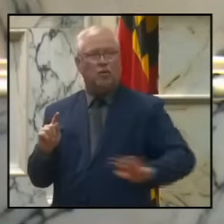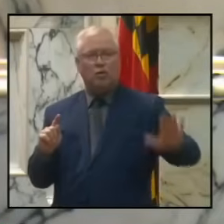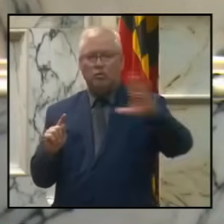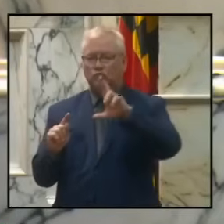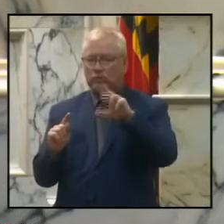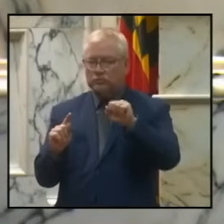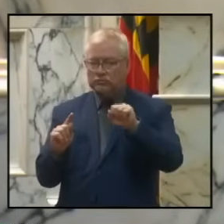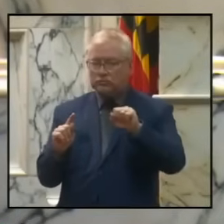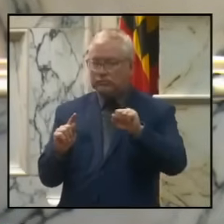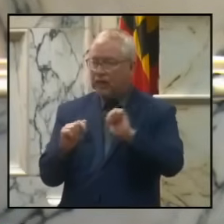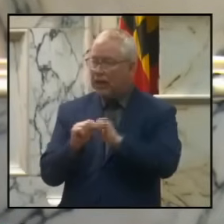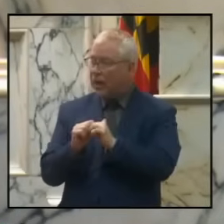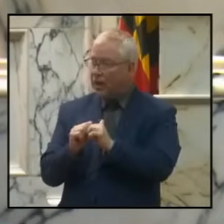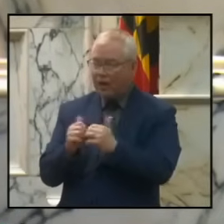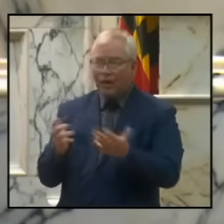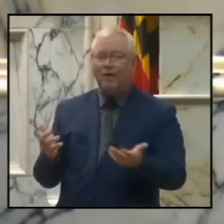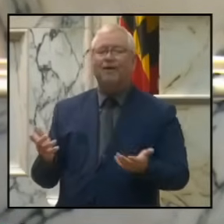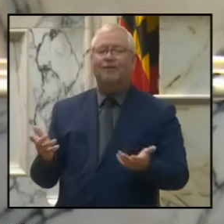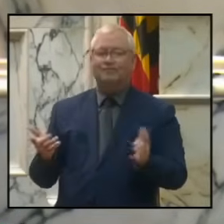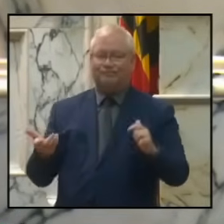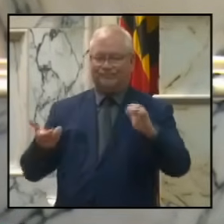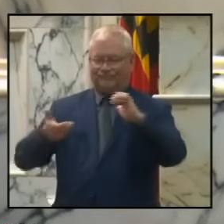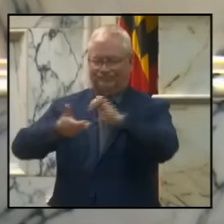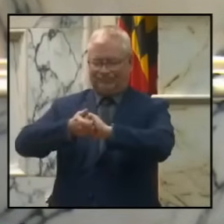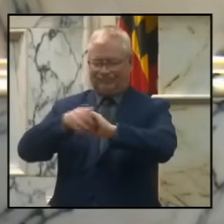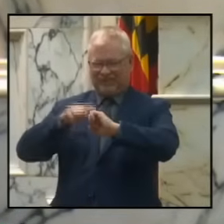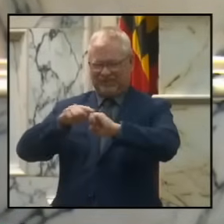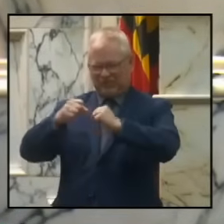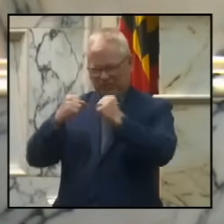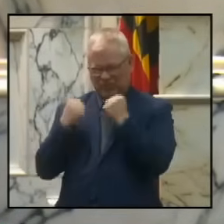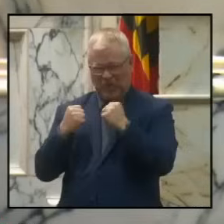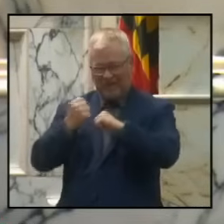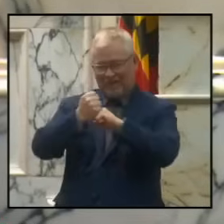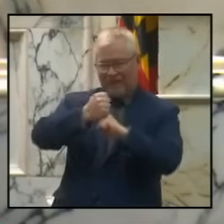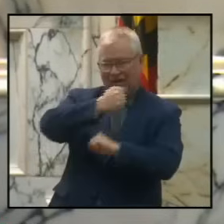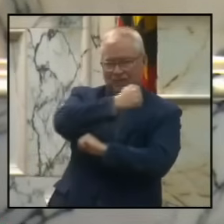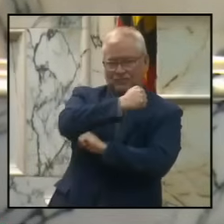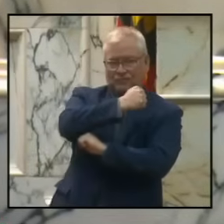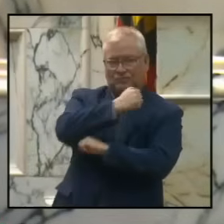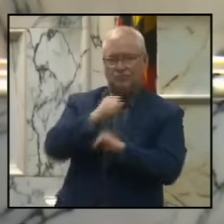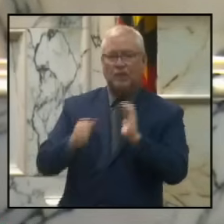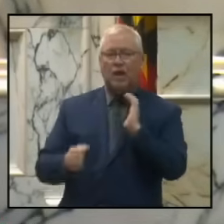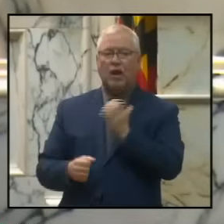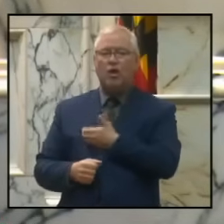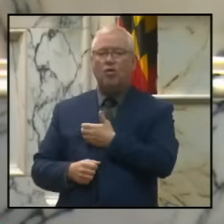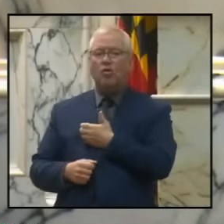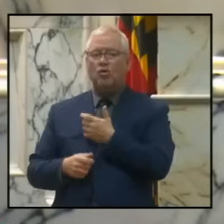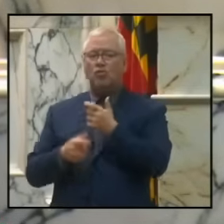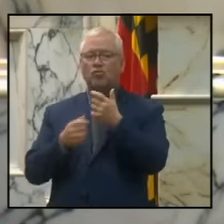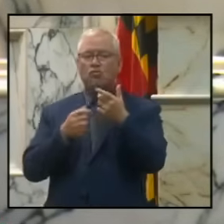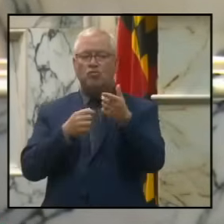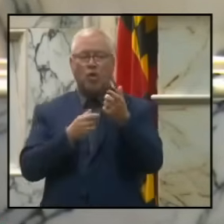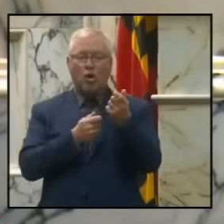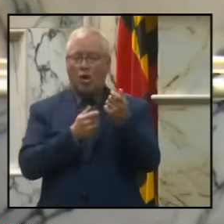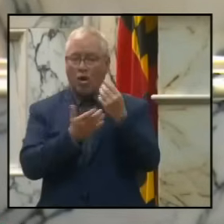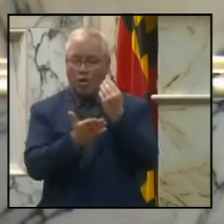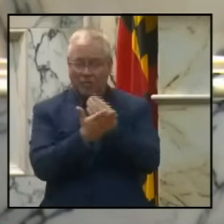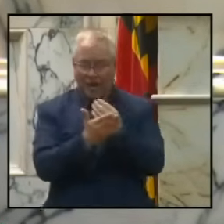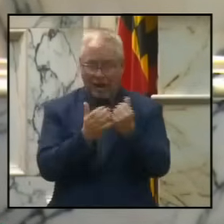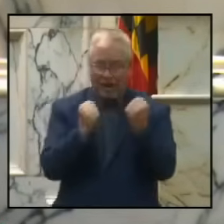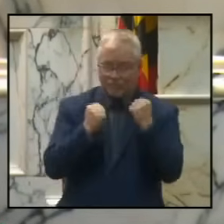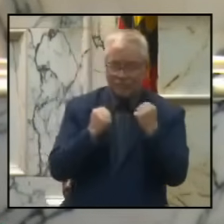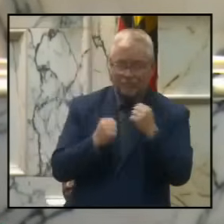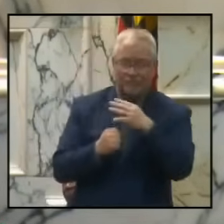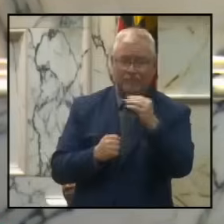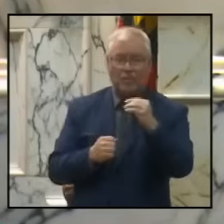hand with strengthening the foundation of our commercial strength and economic growth. Maryland's roads,